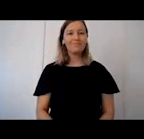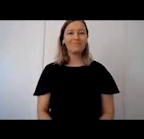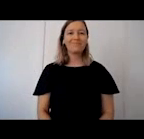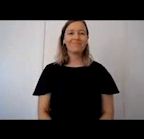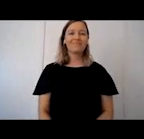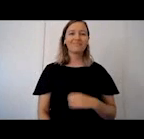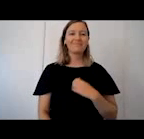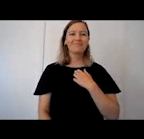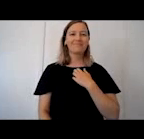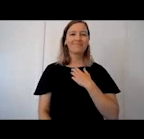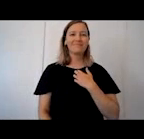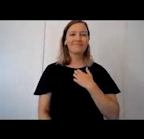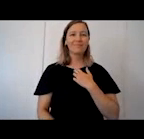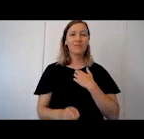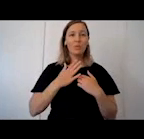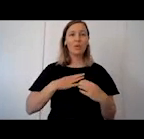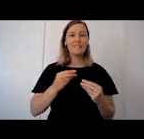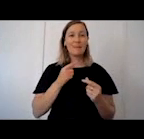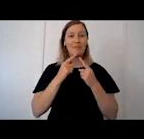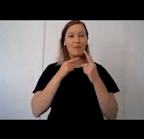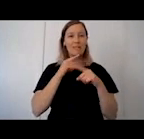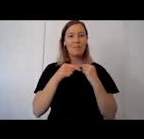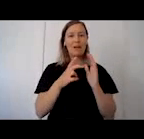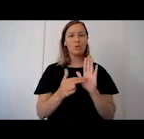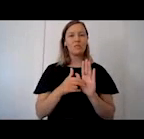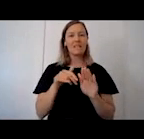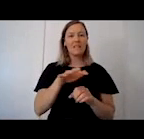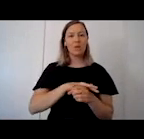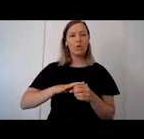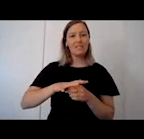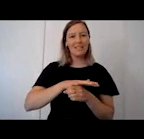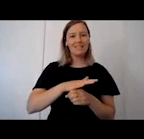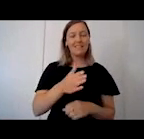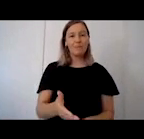some information about, the New Zealand context.